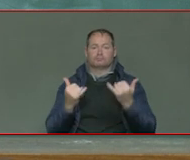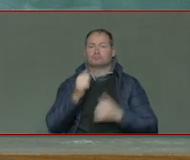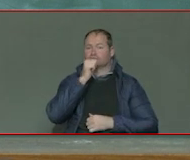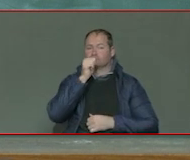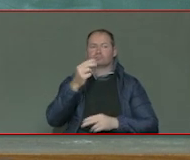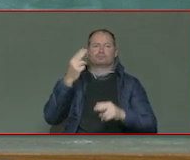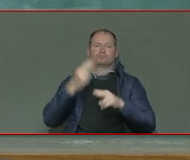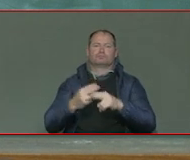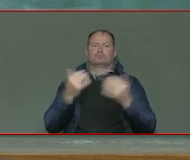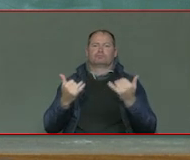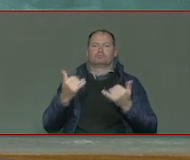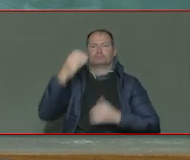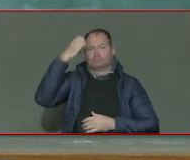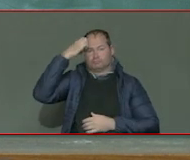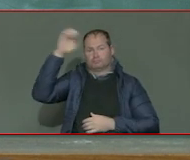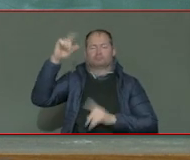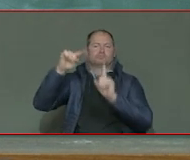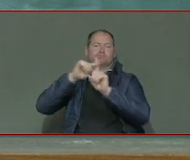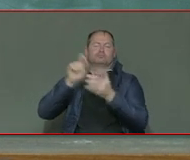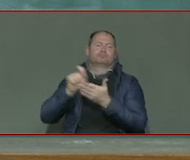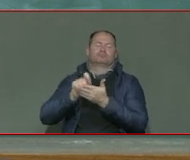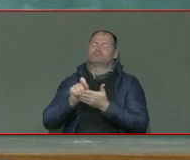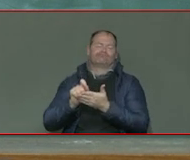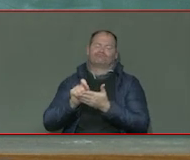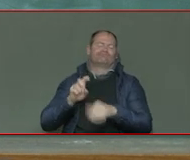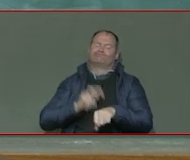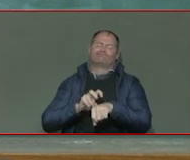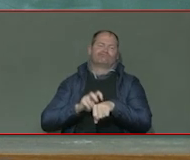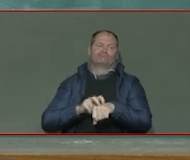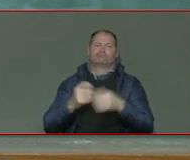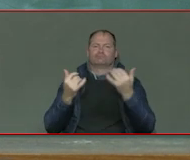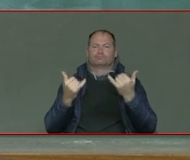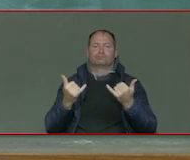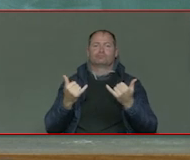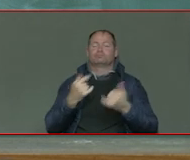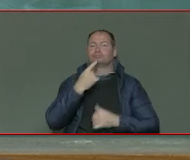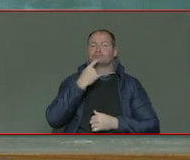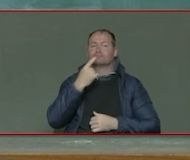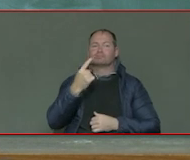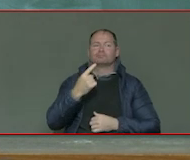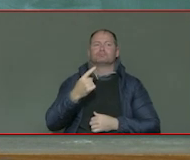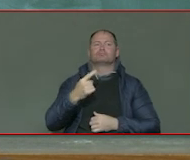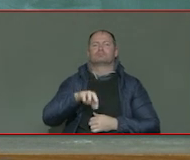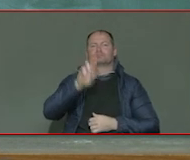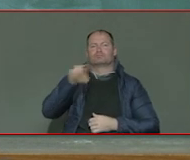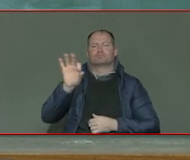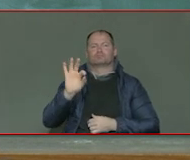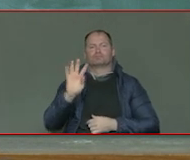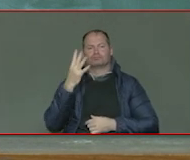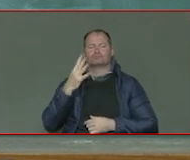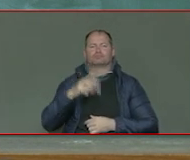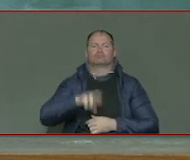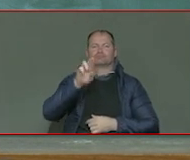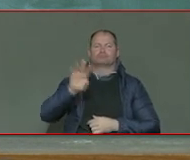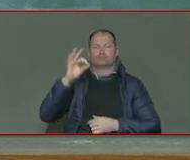So the 4th rule is always get rid of the 4th root the cube root, the square root. I